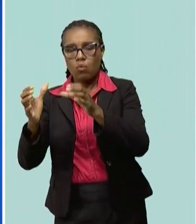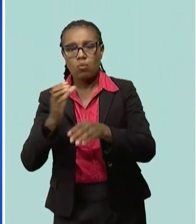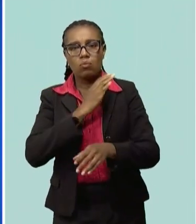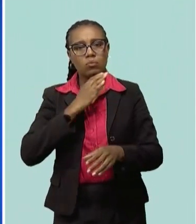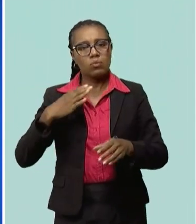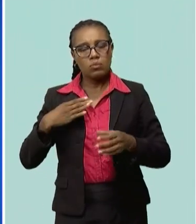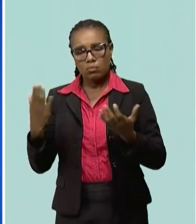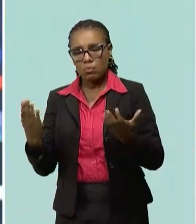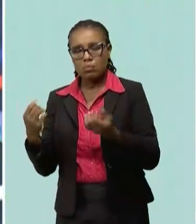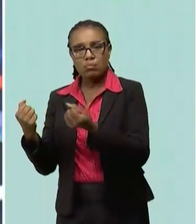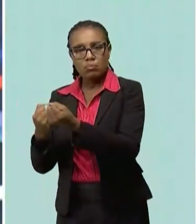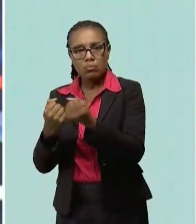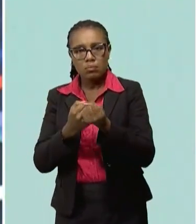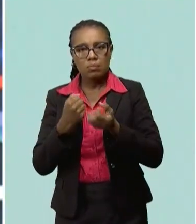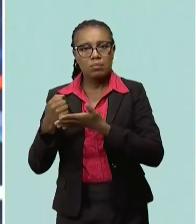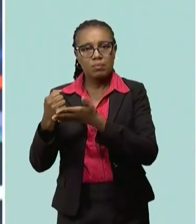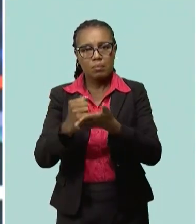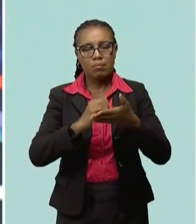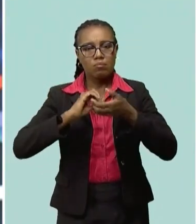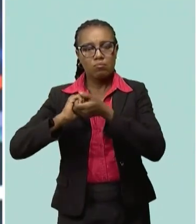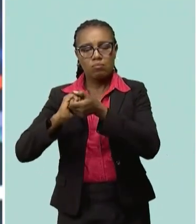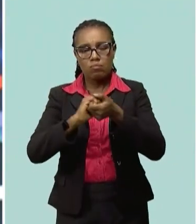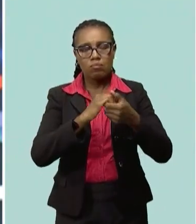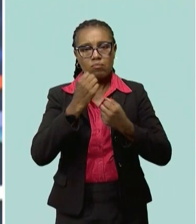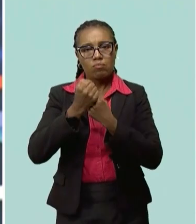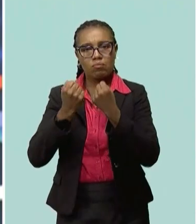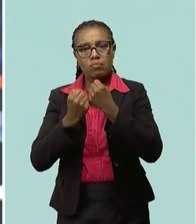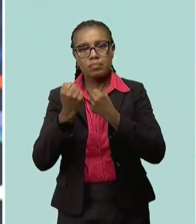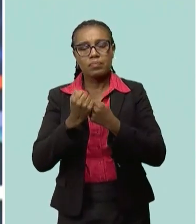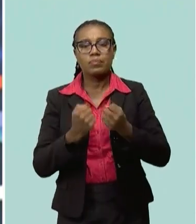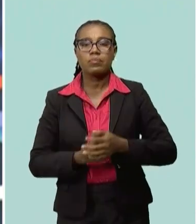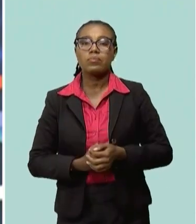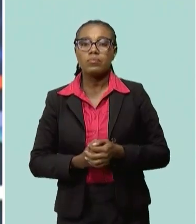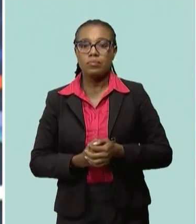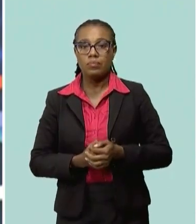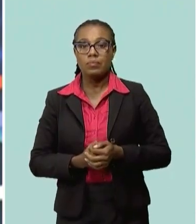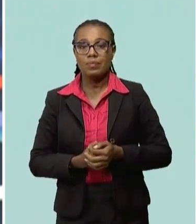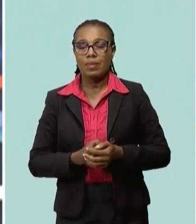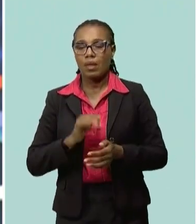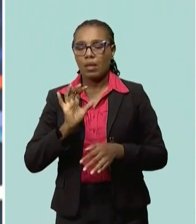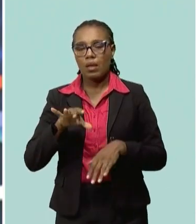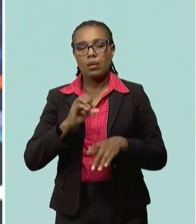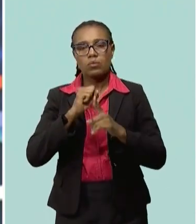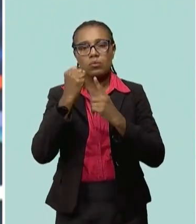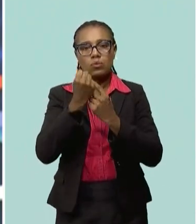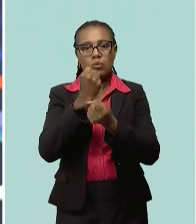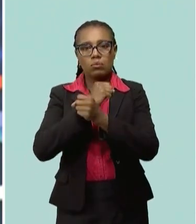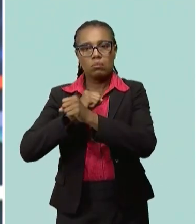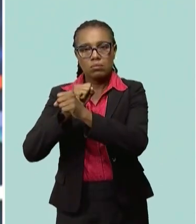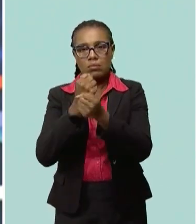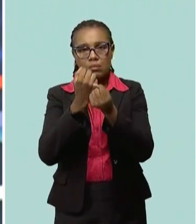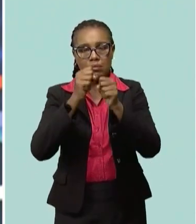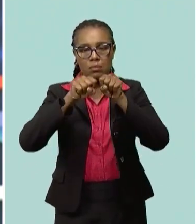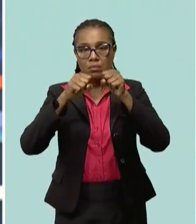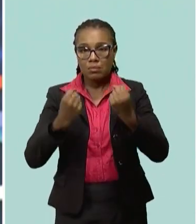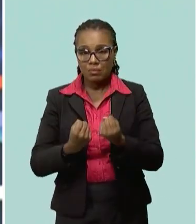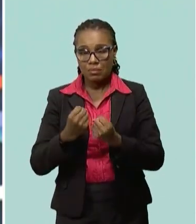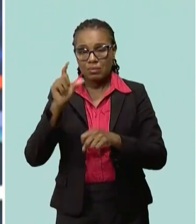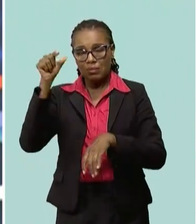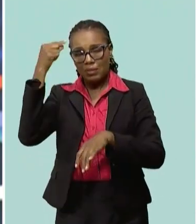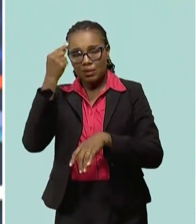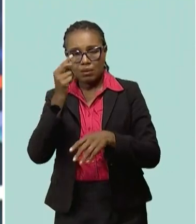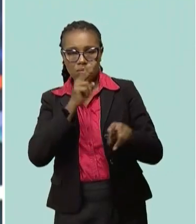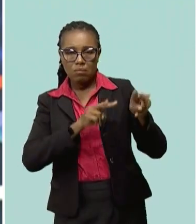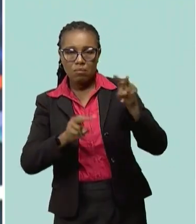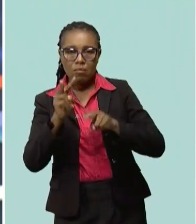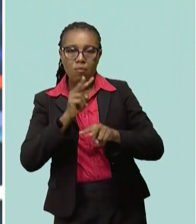this. And as government continues the process of overhauling its social protection systems, Permanent Secretary in the Ministry